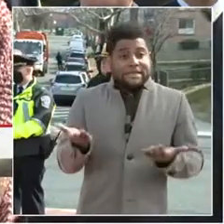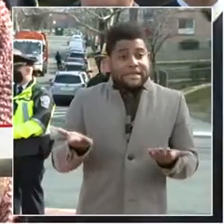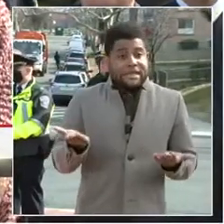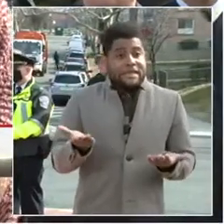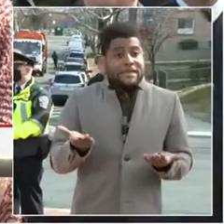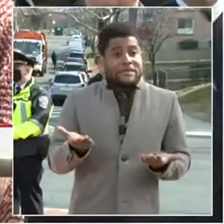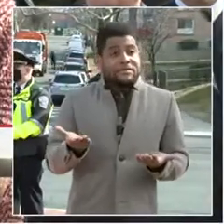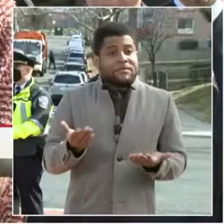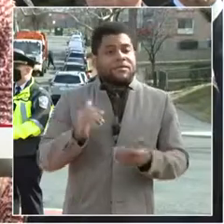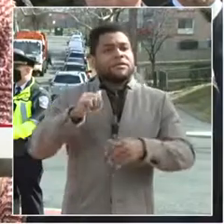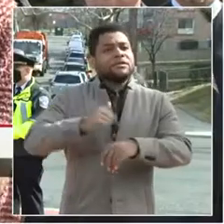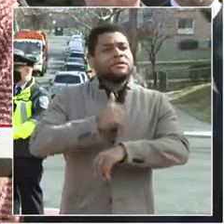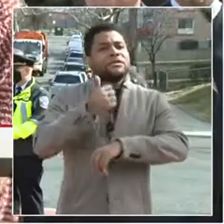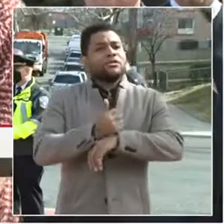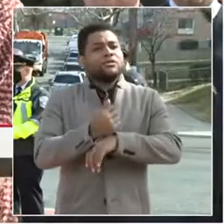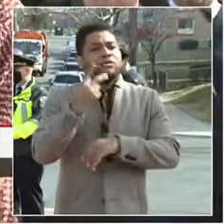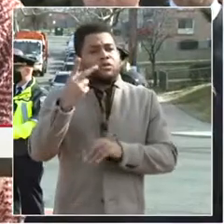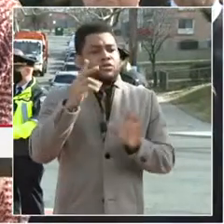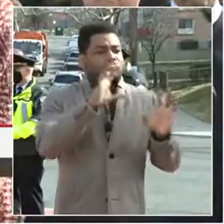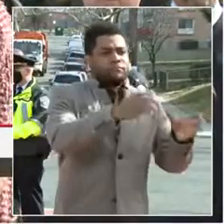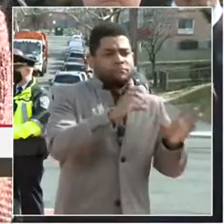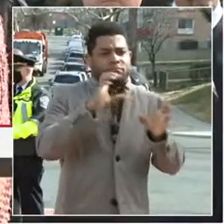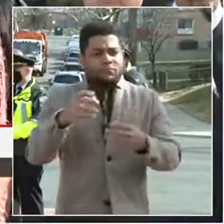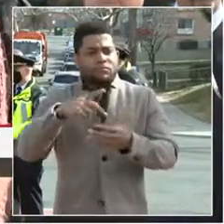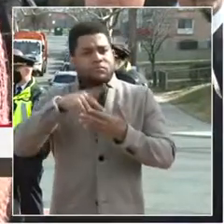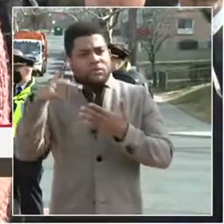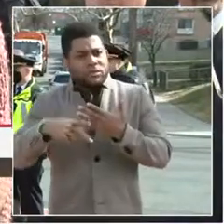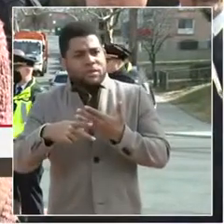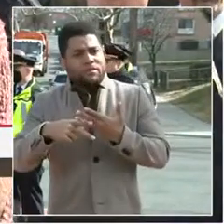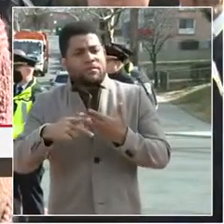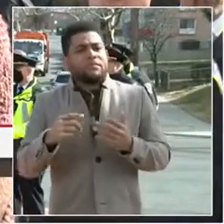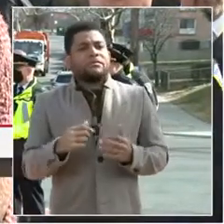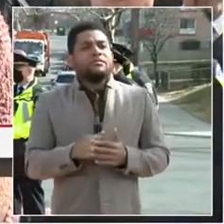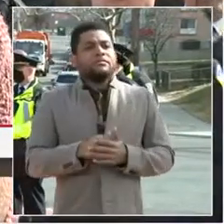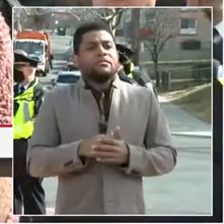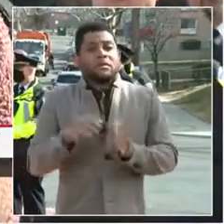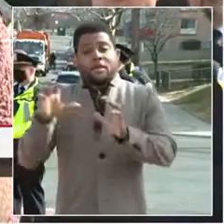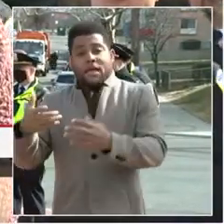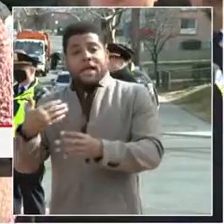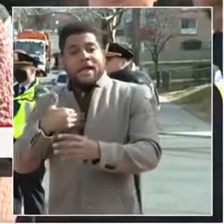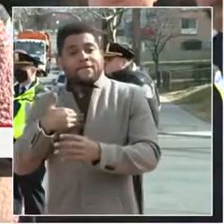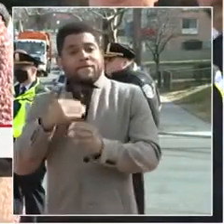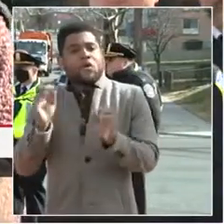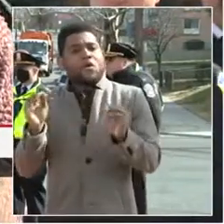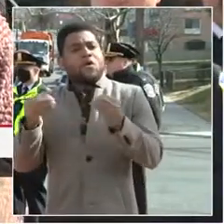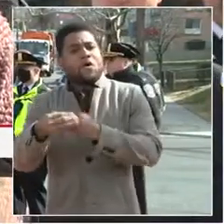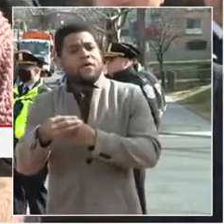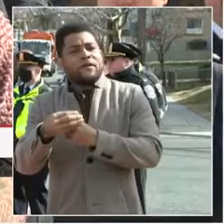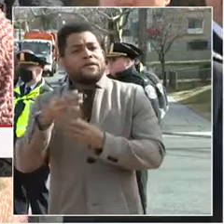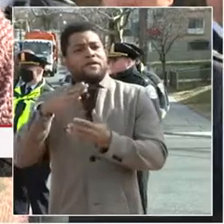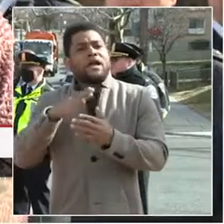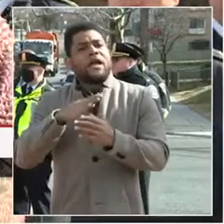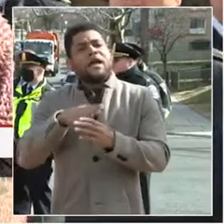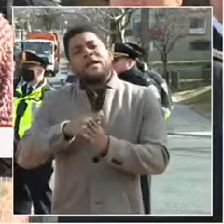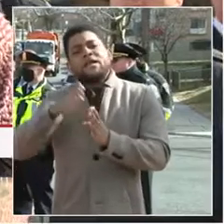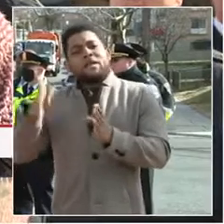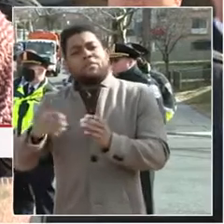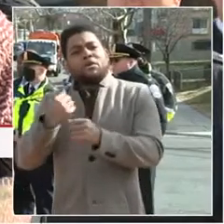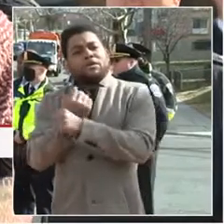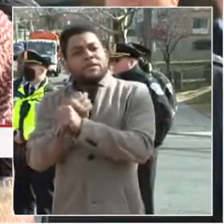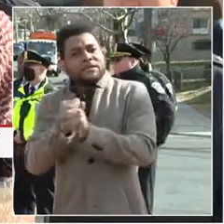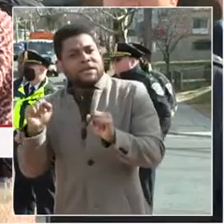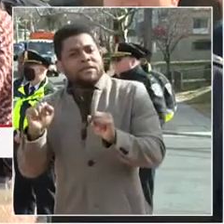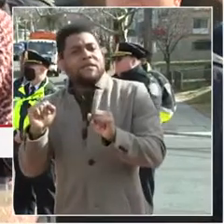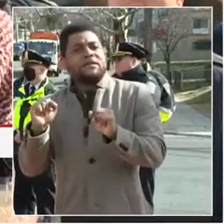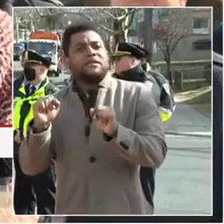2 different programs. We set up the Office of Neighborhood Safety and Engagement that is in